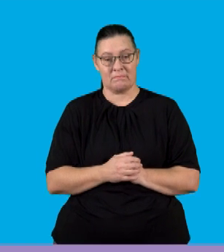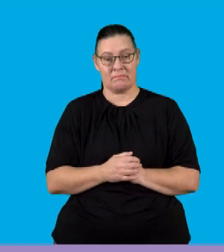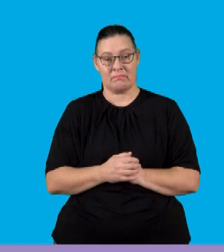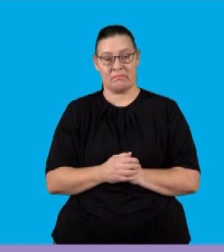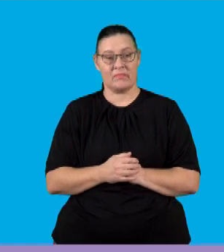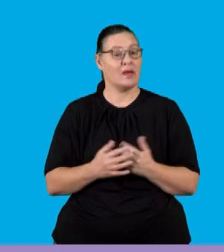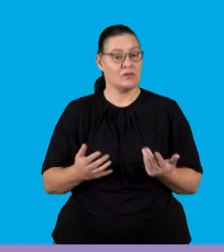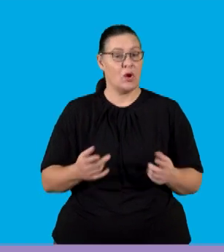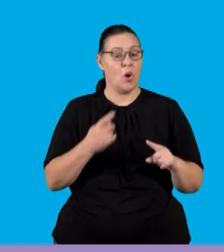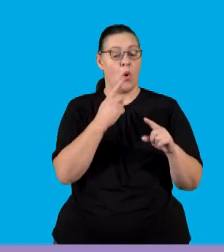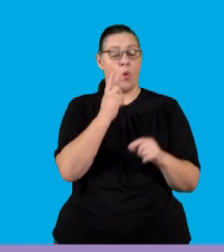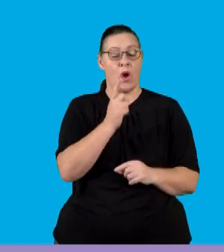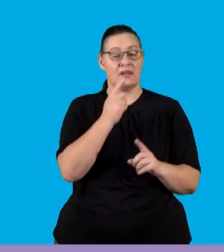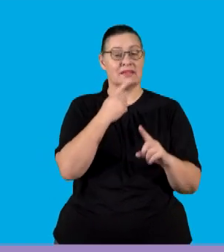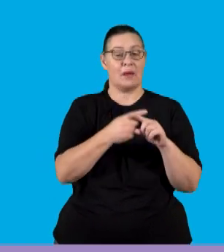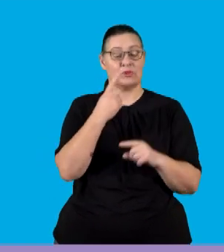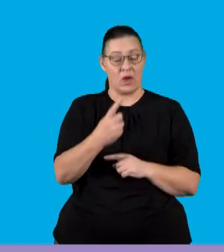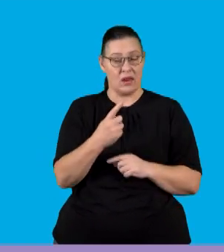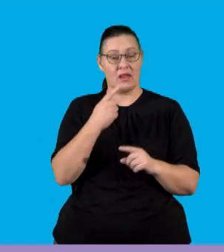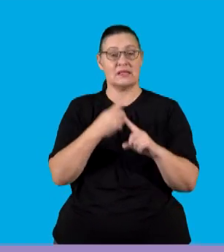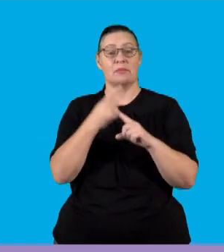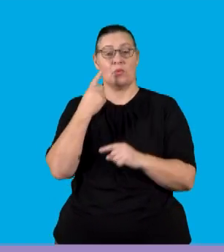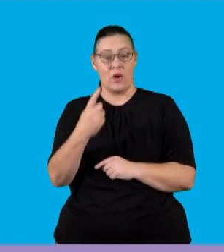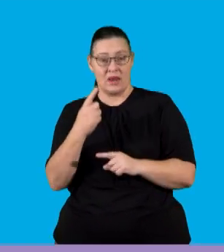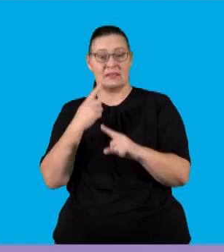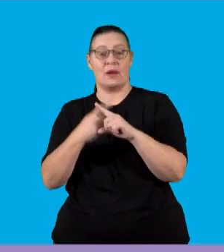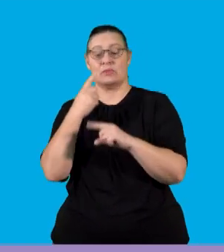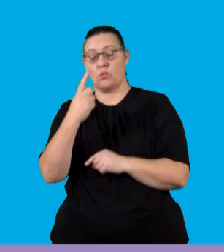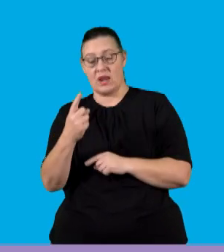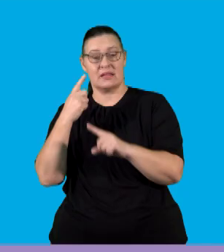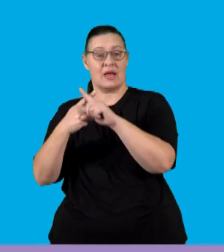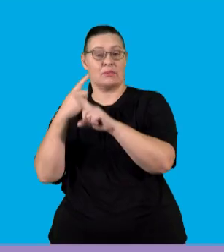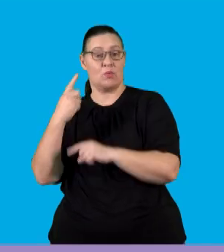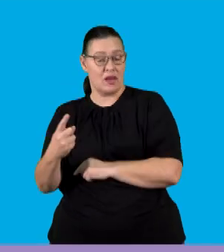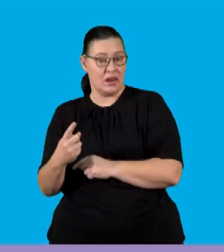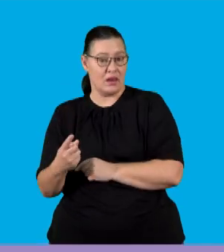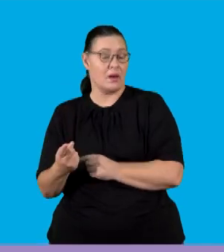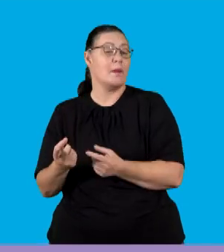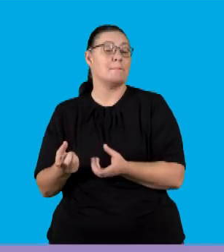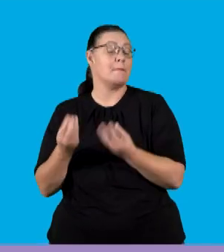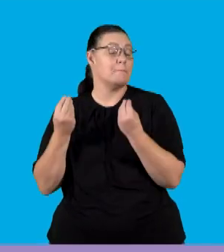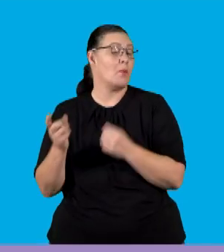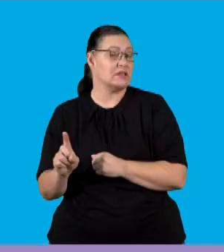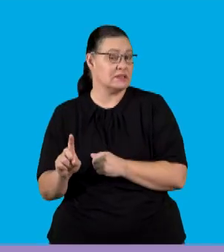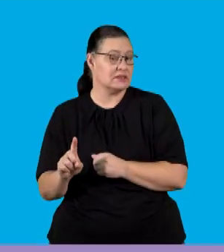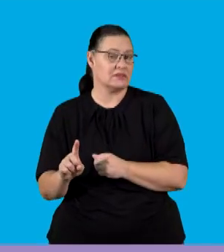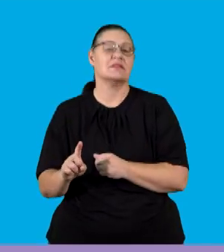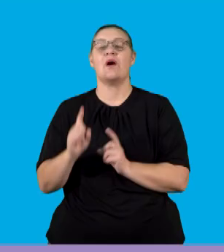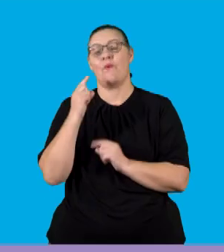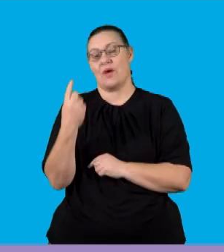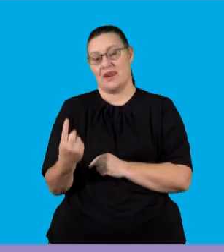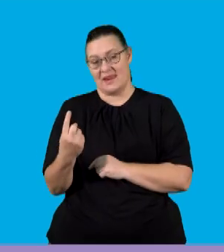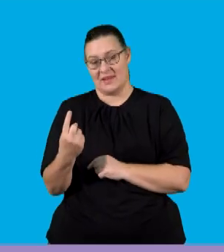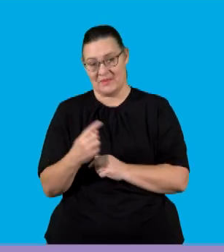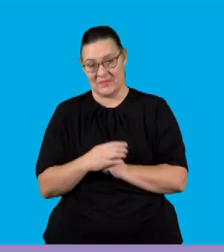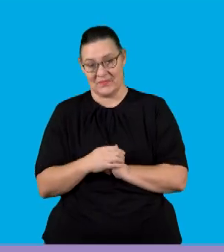Now 1 multiplied by 1 multiplied by 1 multiplied by 1 and multiplied by 1 again will give us an answer of